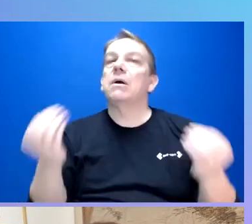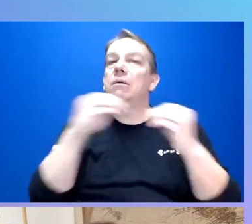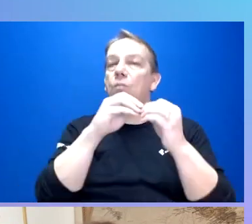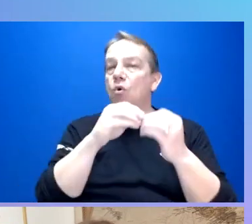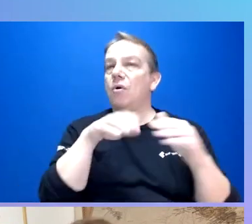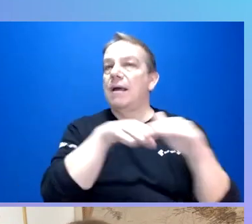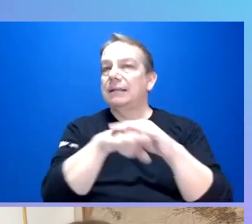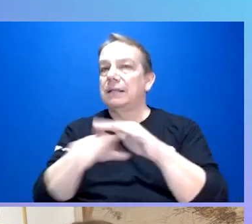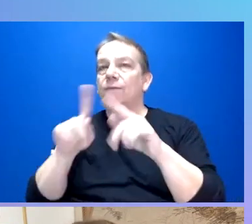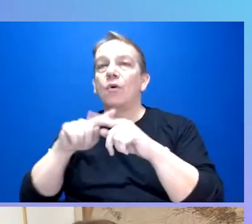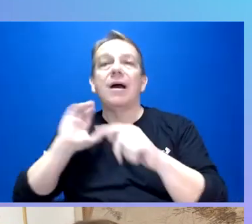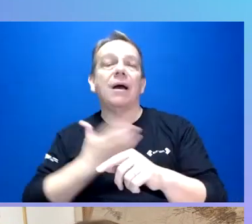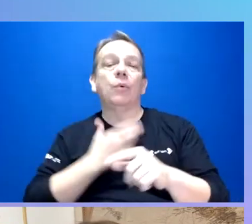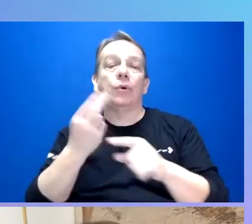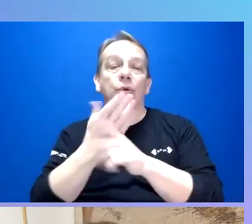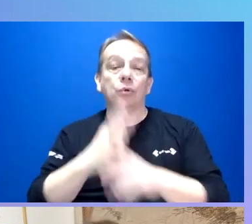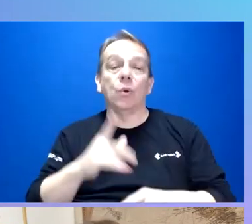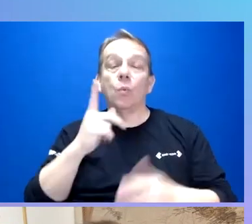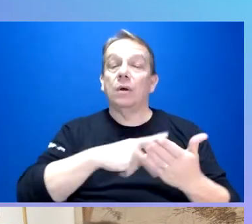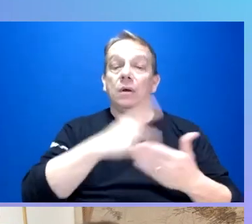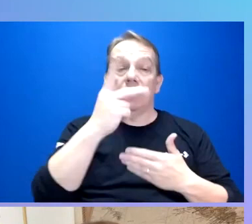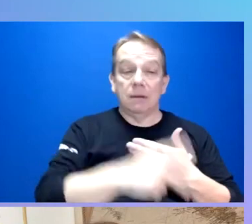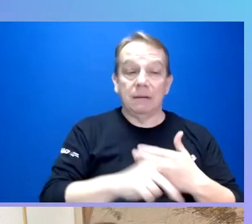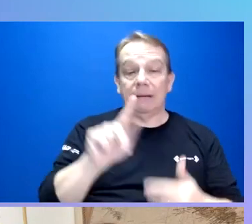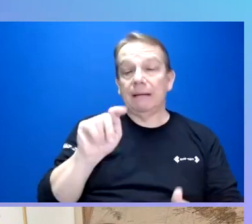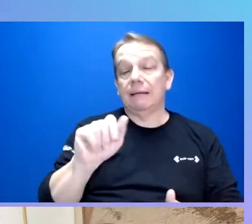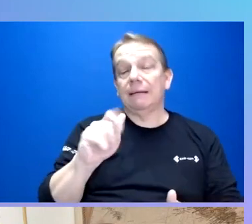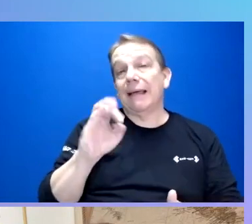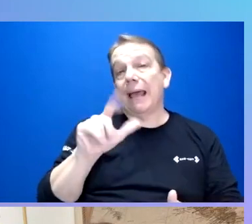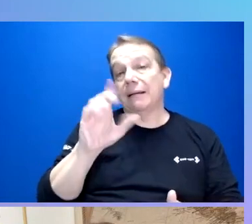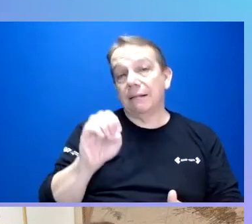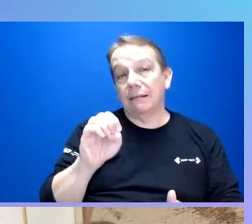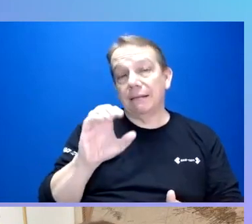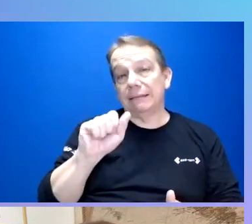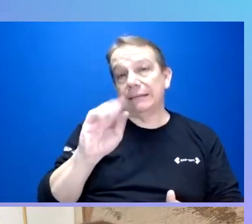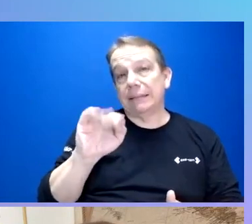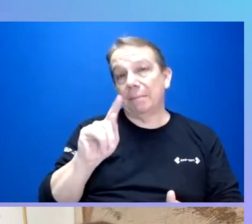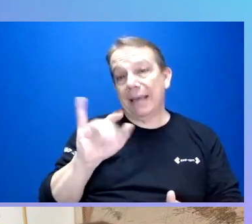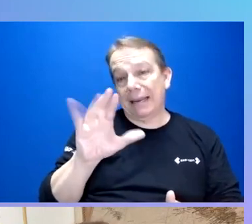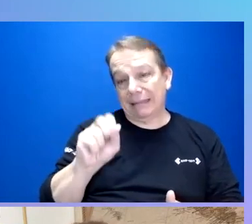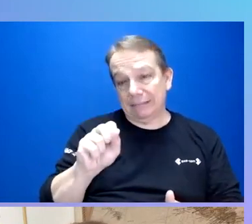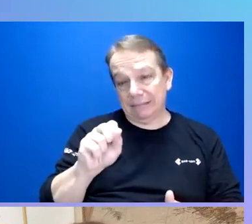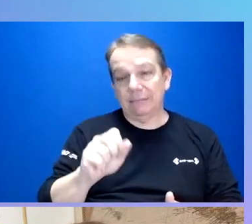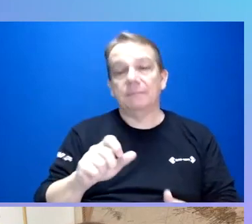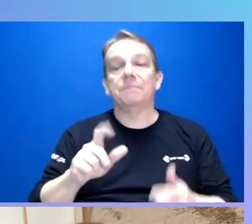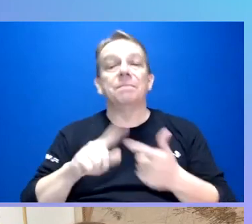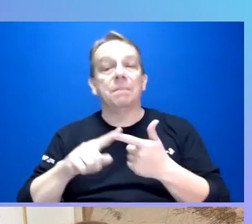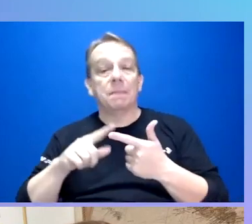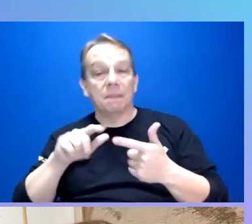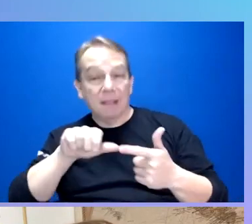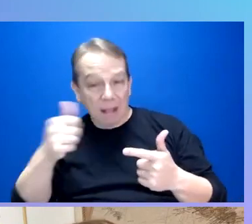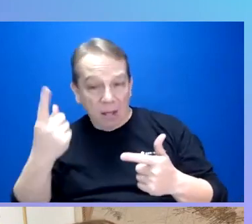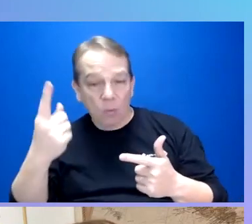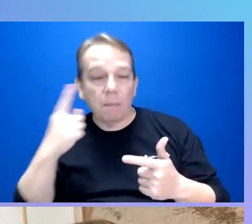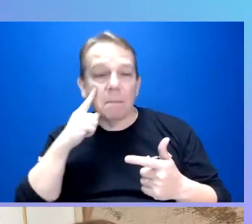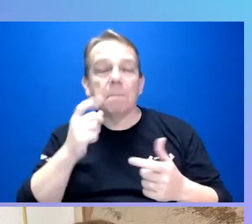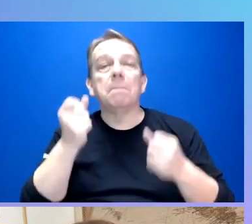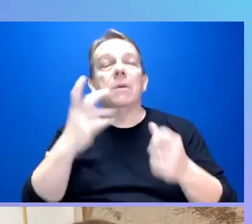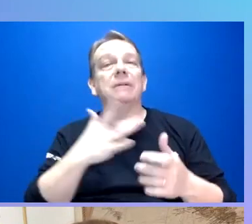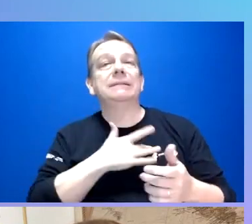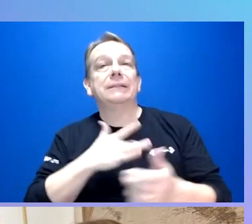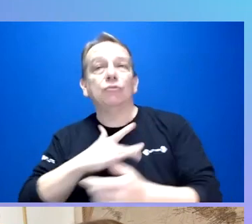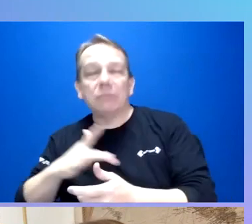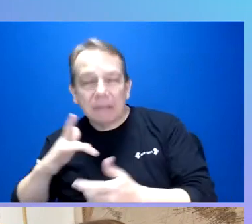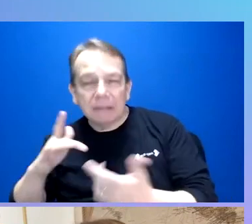users. One project's going to be called Tactile Schematics, and the other is going to be a multisensory exhibition at